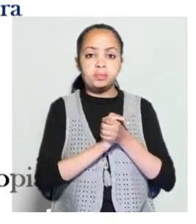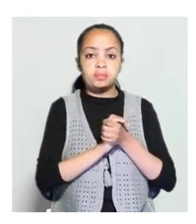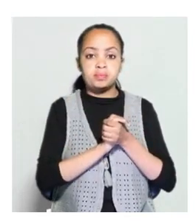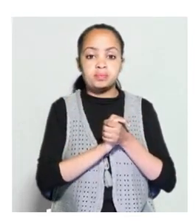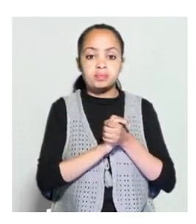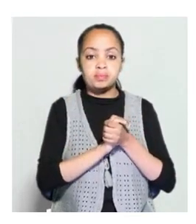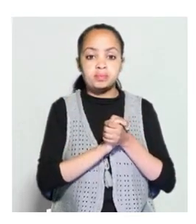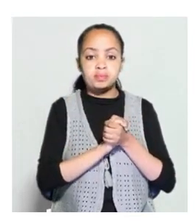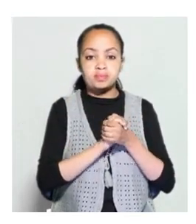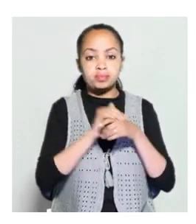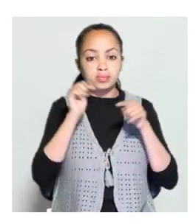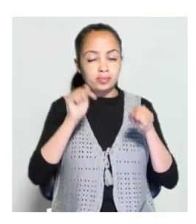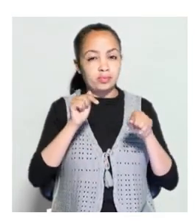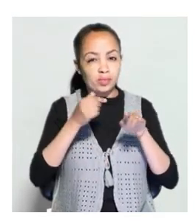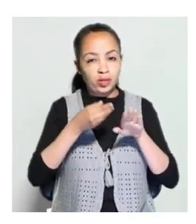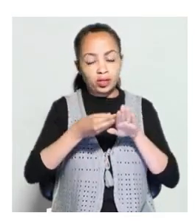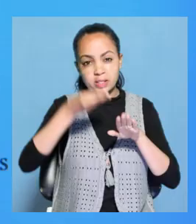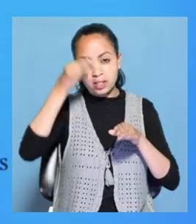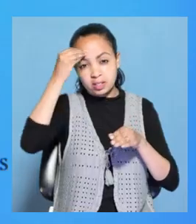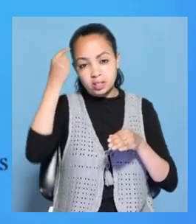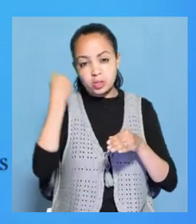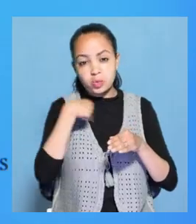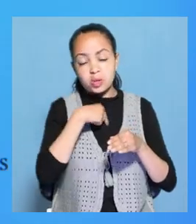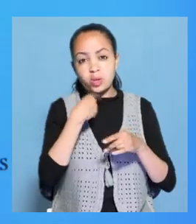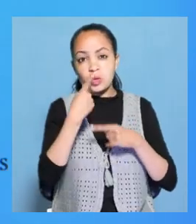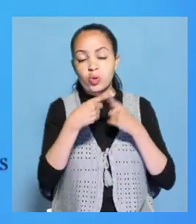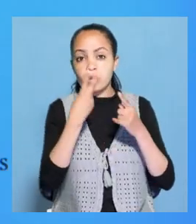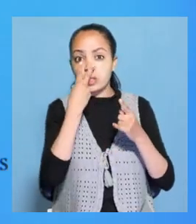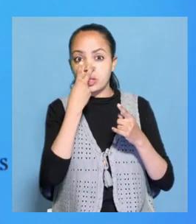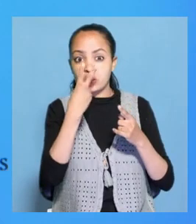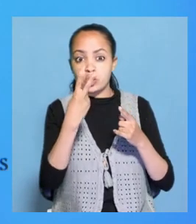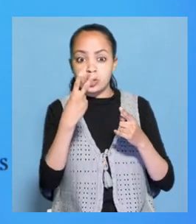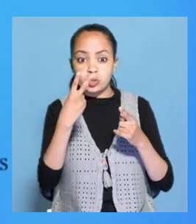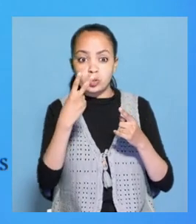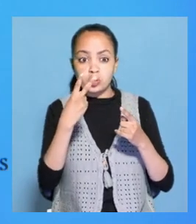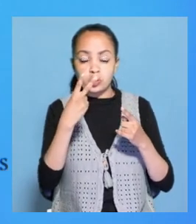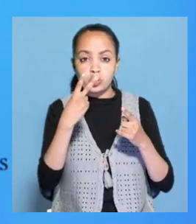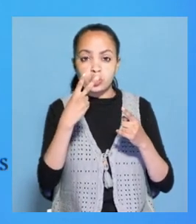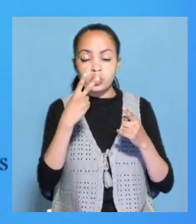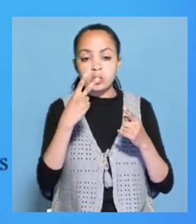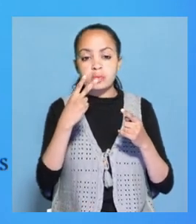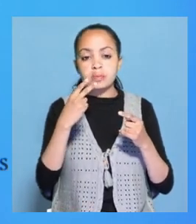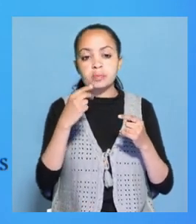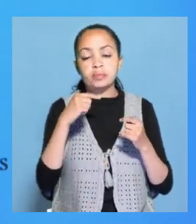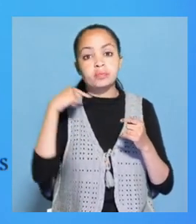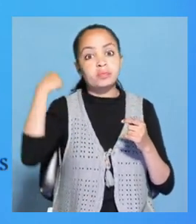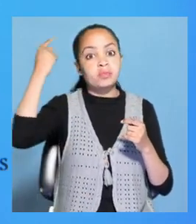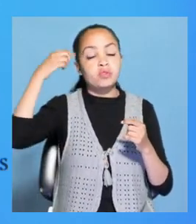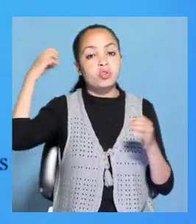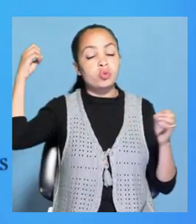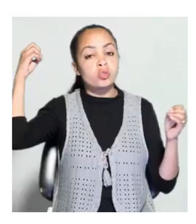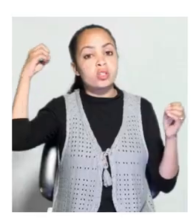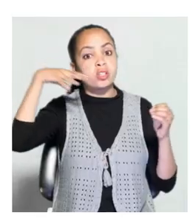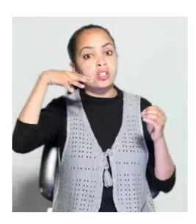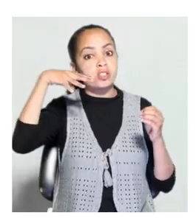In our today's lesson, we are going to see lesson 10, which is